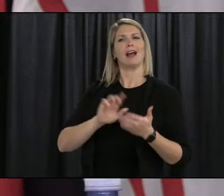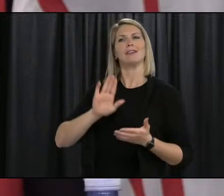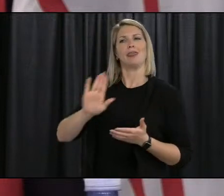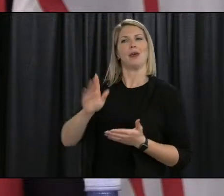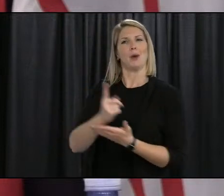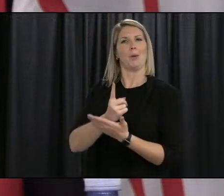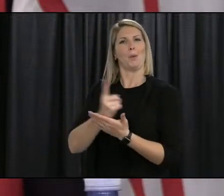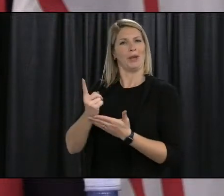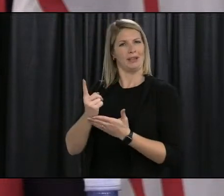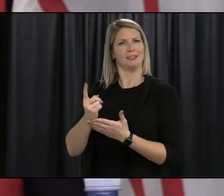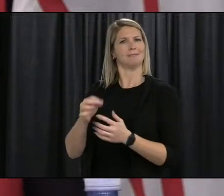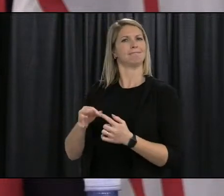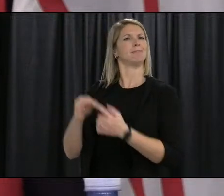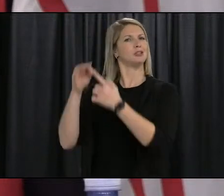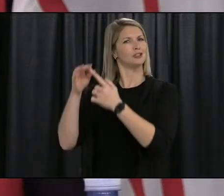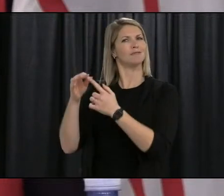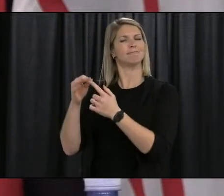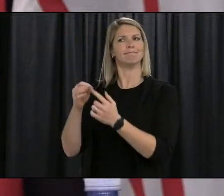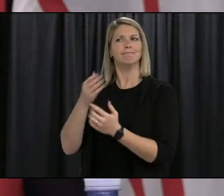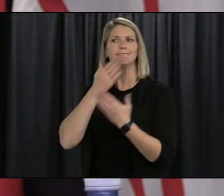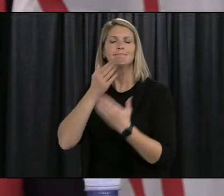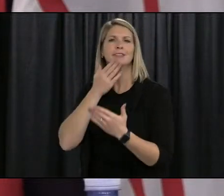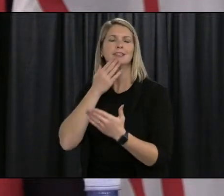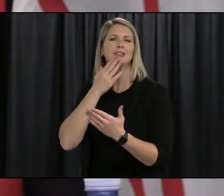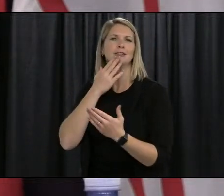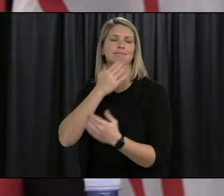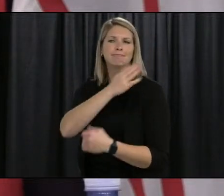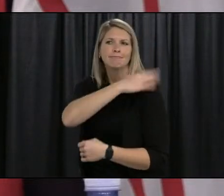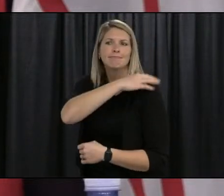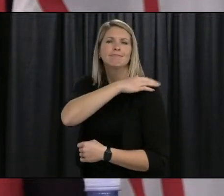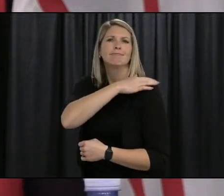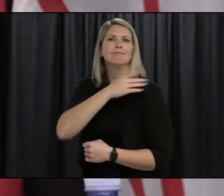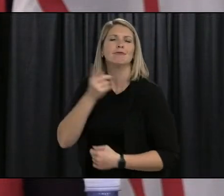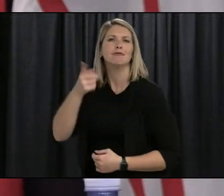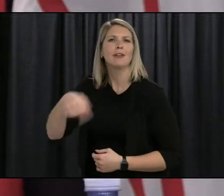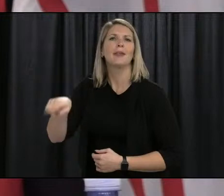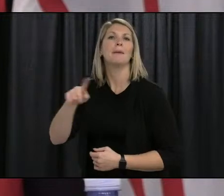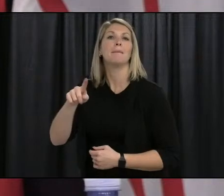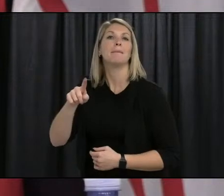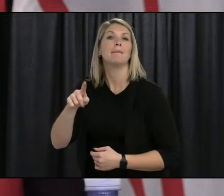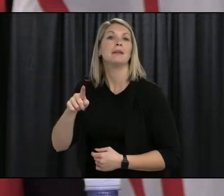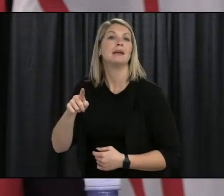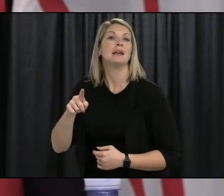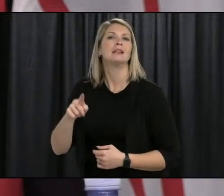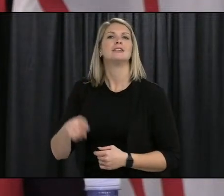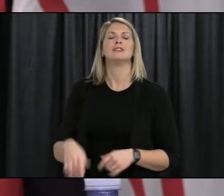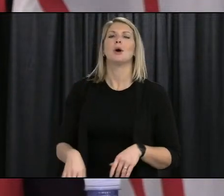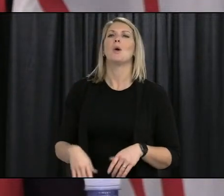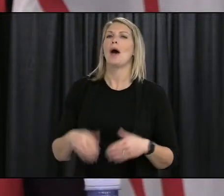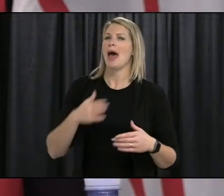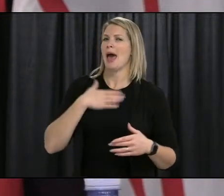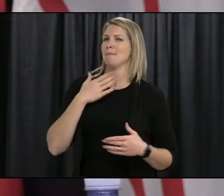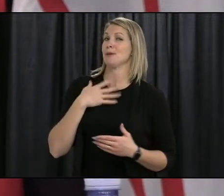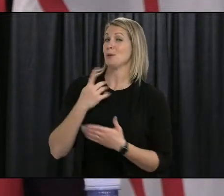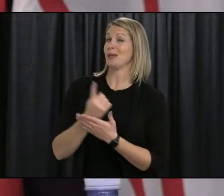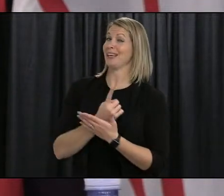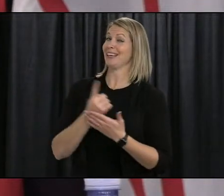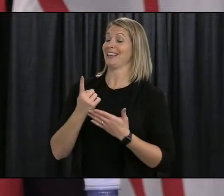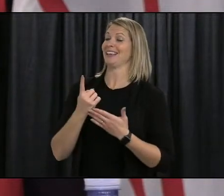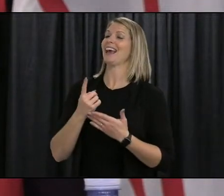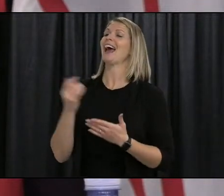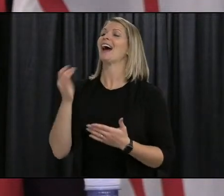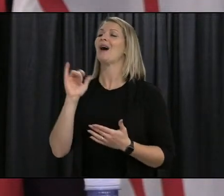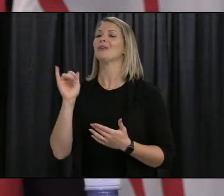all, be they in acute care or in the community or wherever they are, a shout out and a